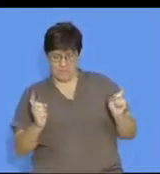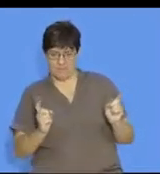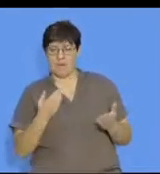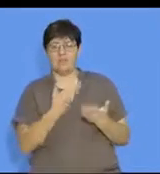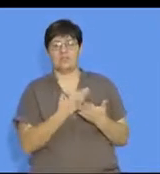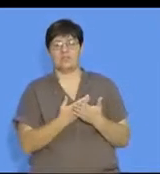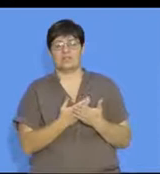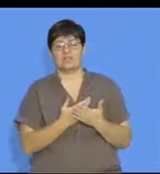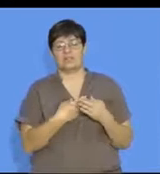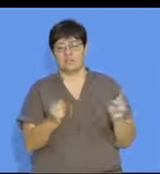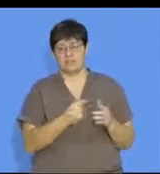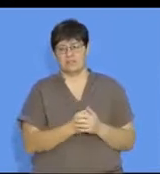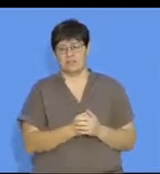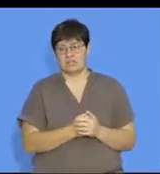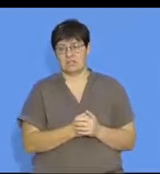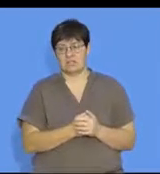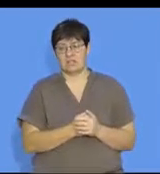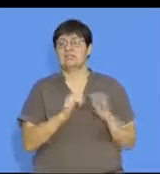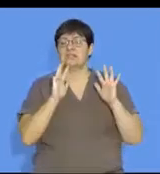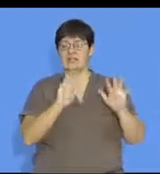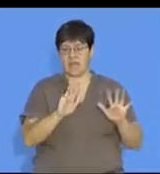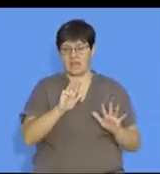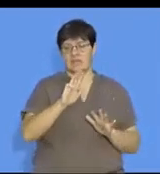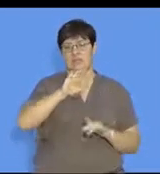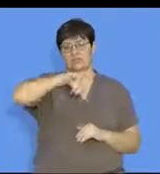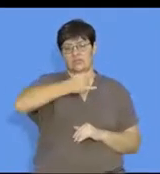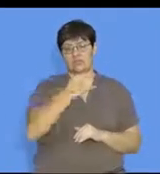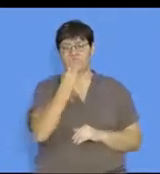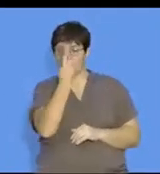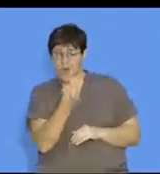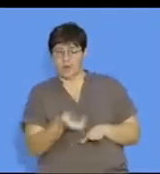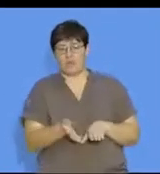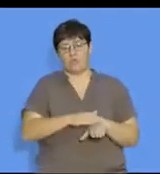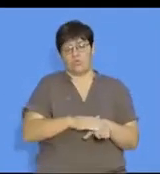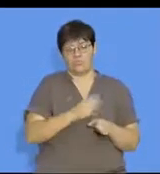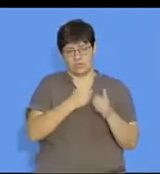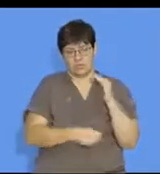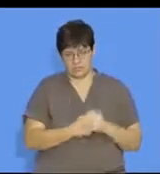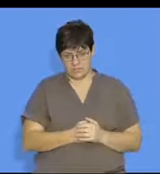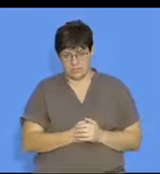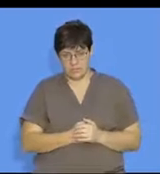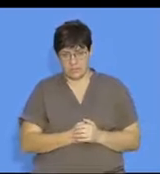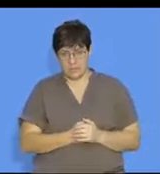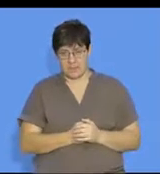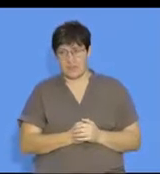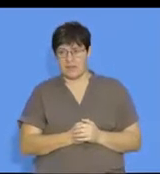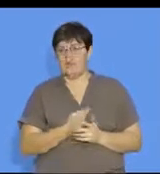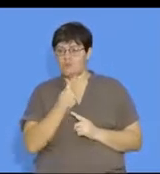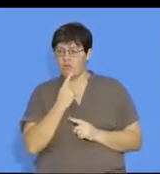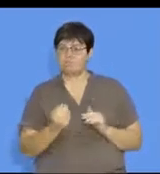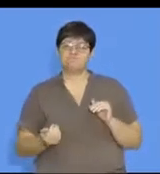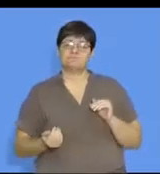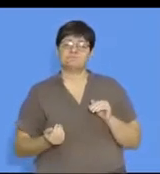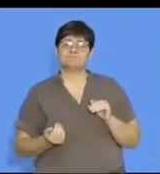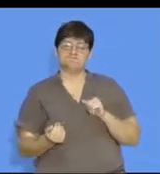same thing. The potential difference is equals to 9 joules per coulomb, right? Okay, so